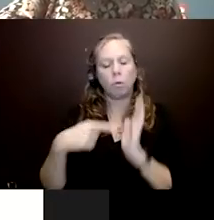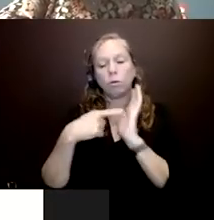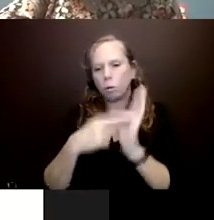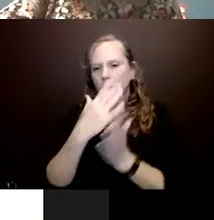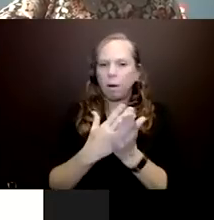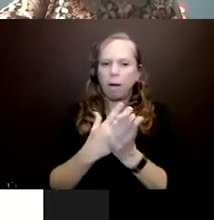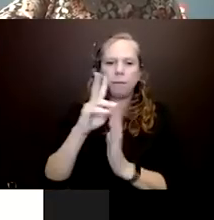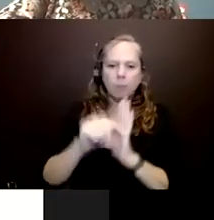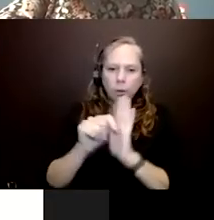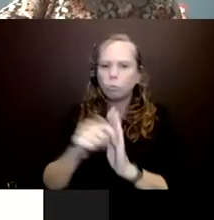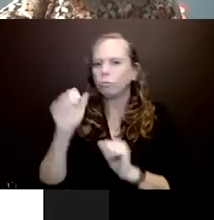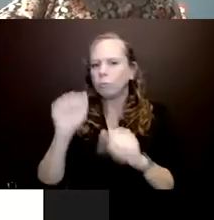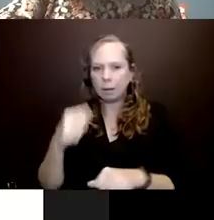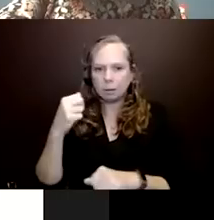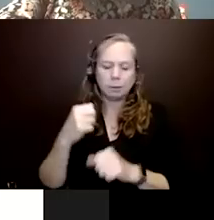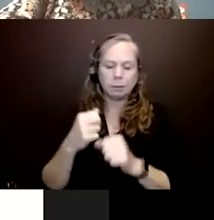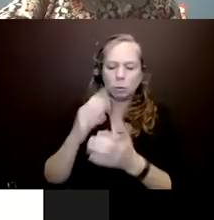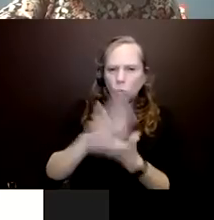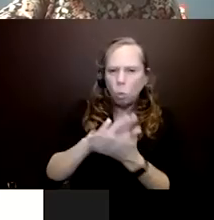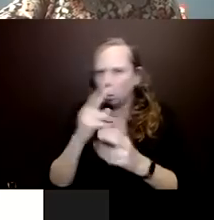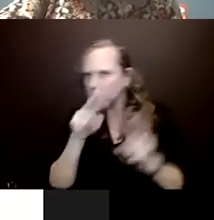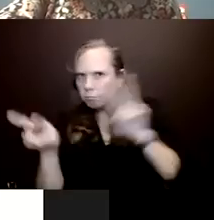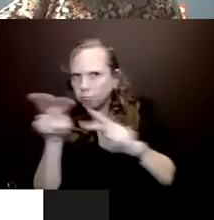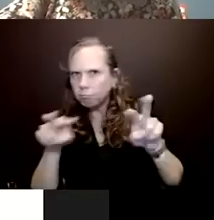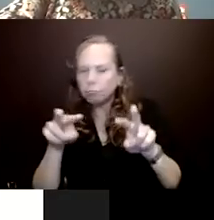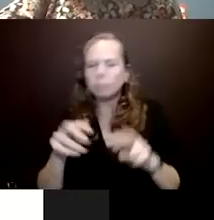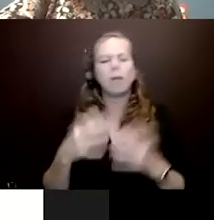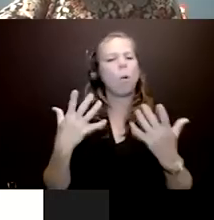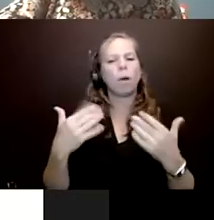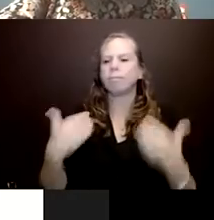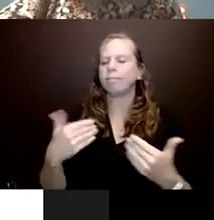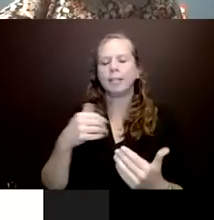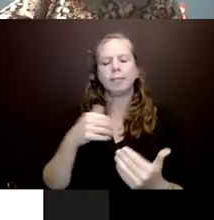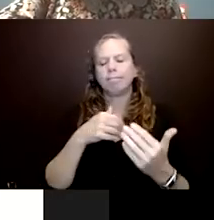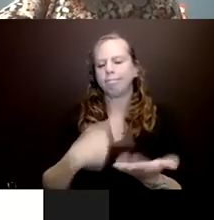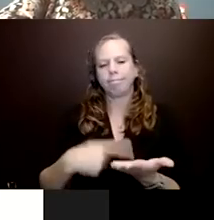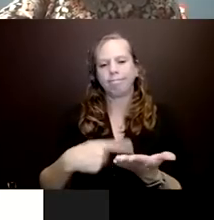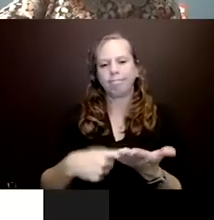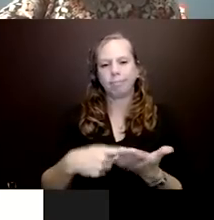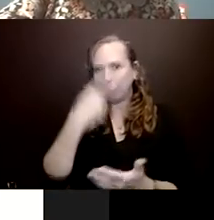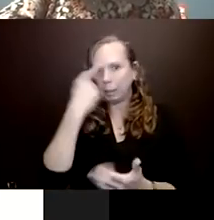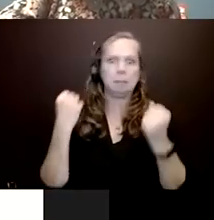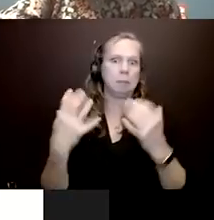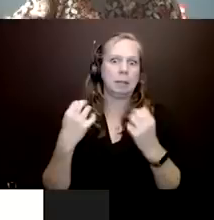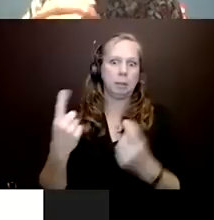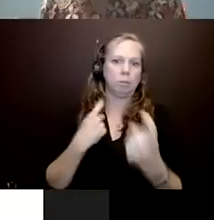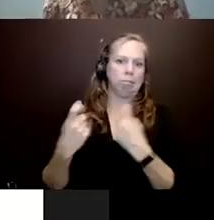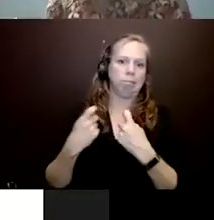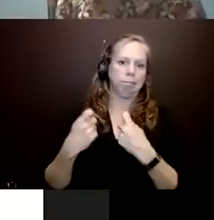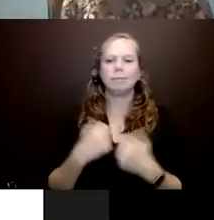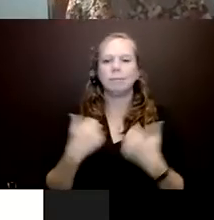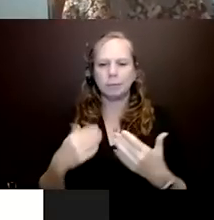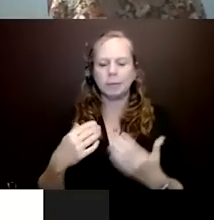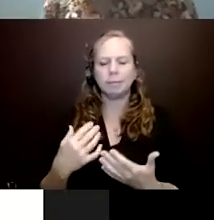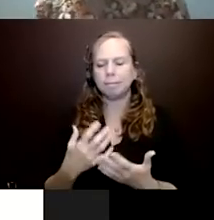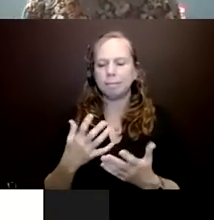schools. But if Ms. Estes, if you'd like to just address it at a high level tonight, since we are getting so many questions on that. Yes, absolutely.